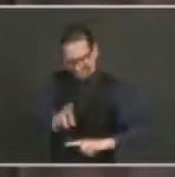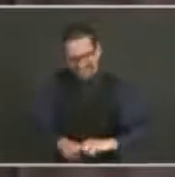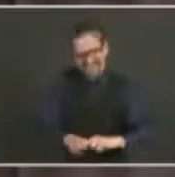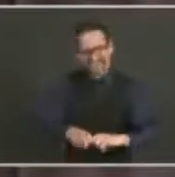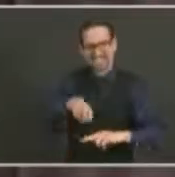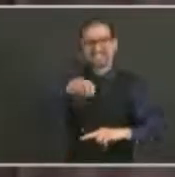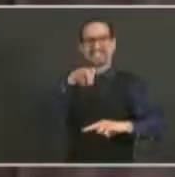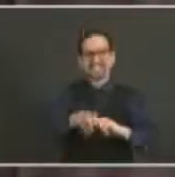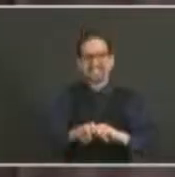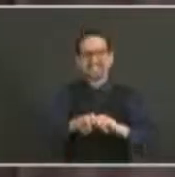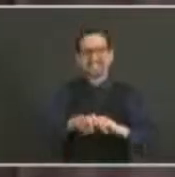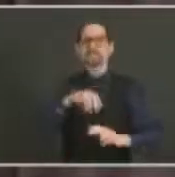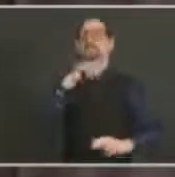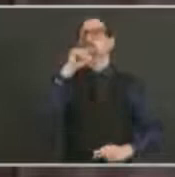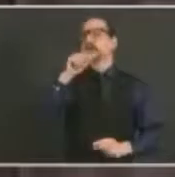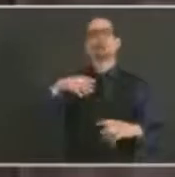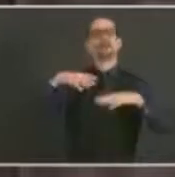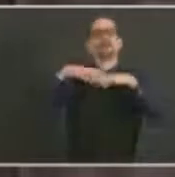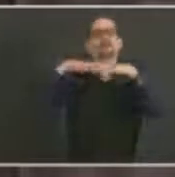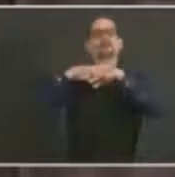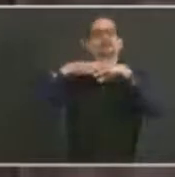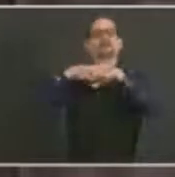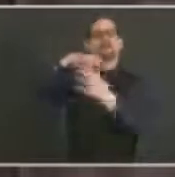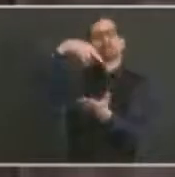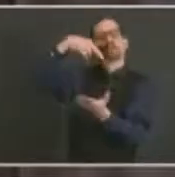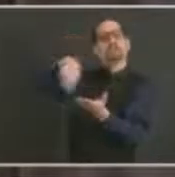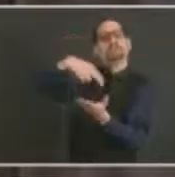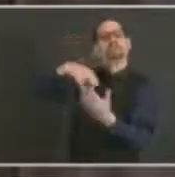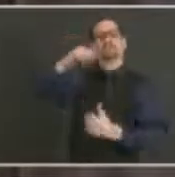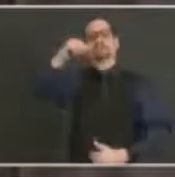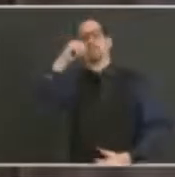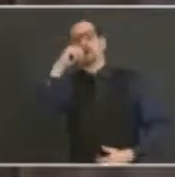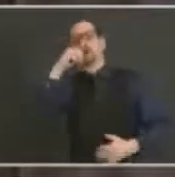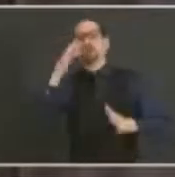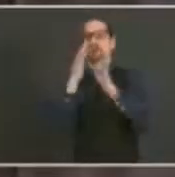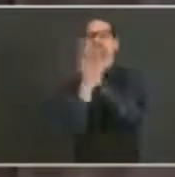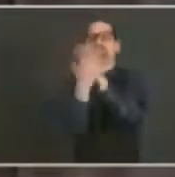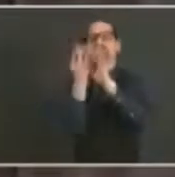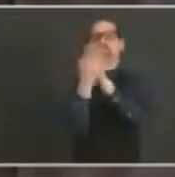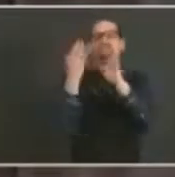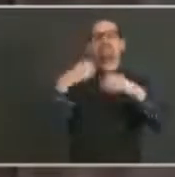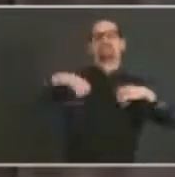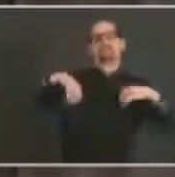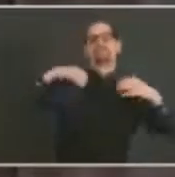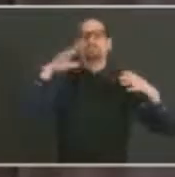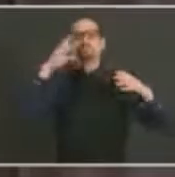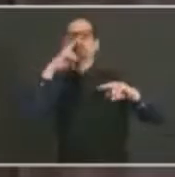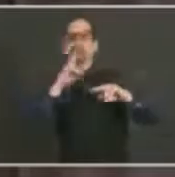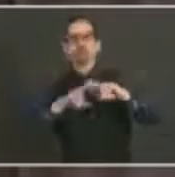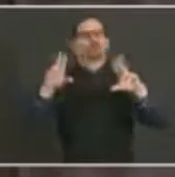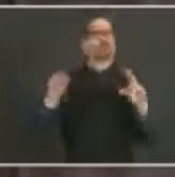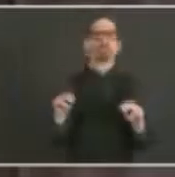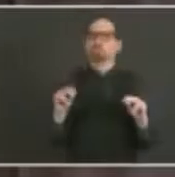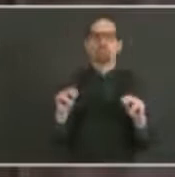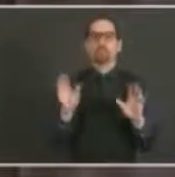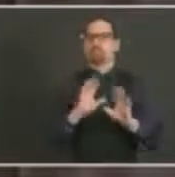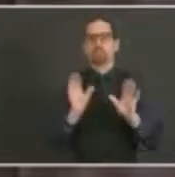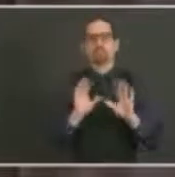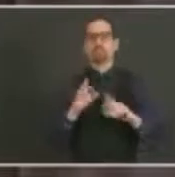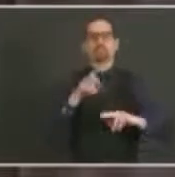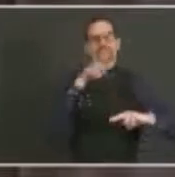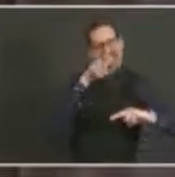dining area. There continues to need to be spacing in place. The limitation on timing is a new component we're adding.